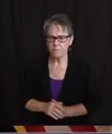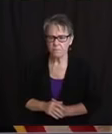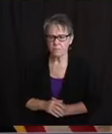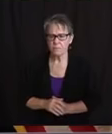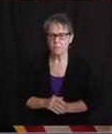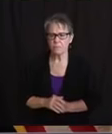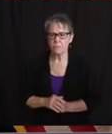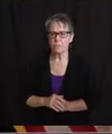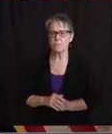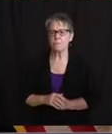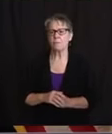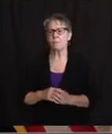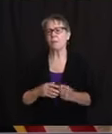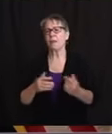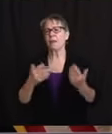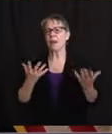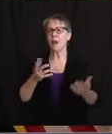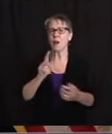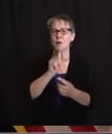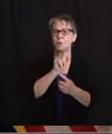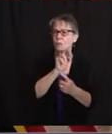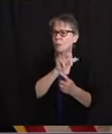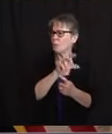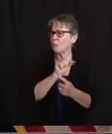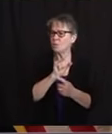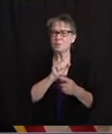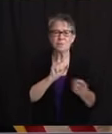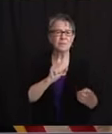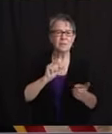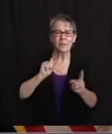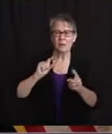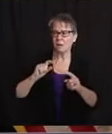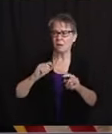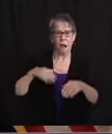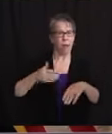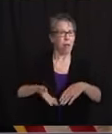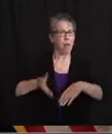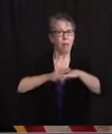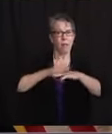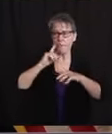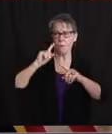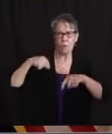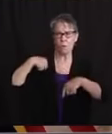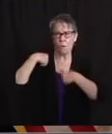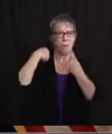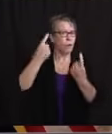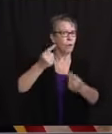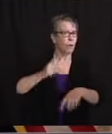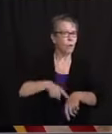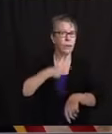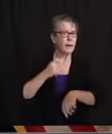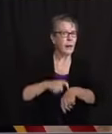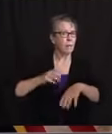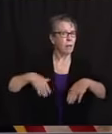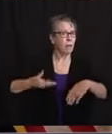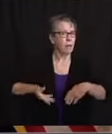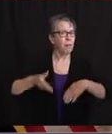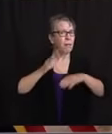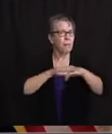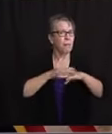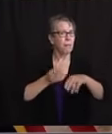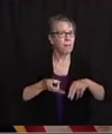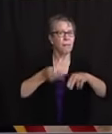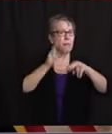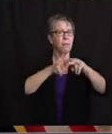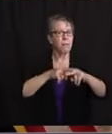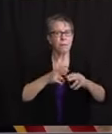long time. And as I said, I'm not doing this because it's necessarily popular, and I appreciate enormously the strain